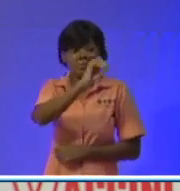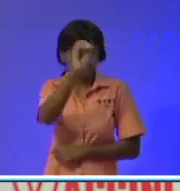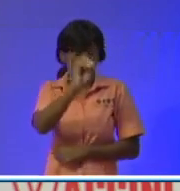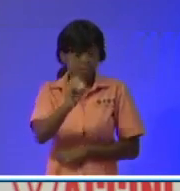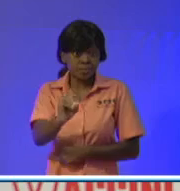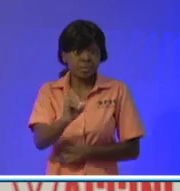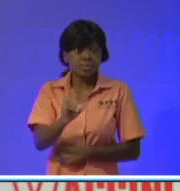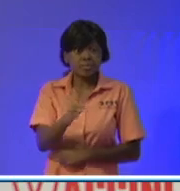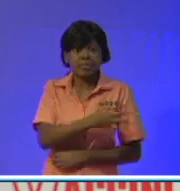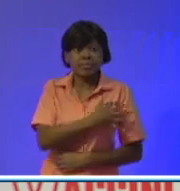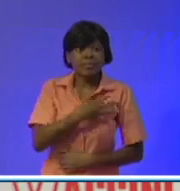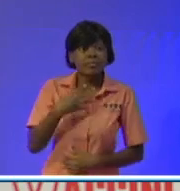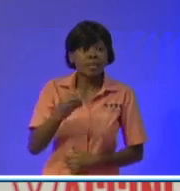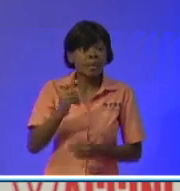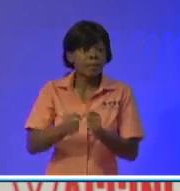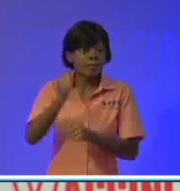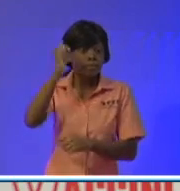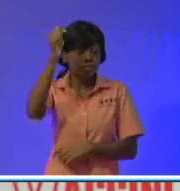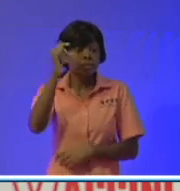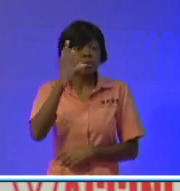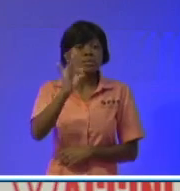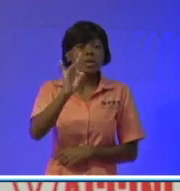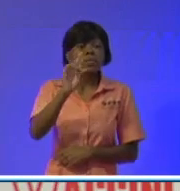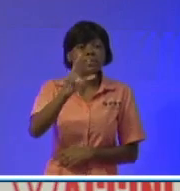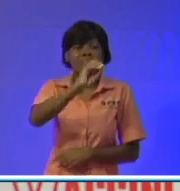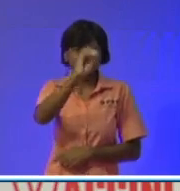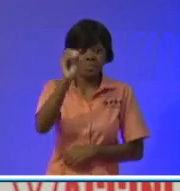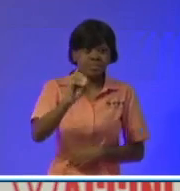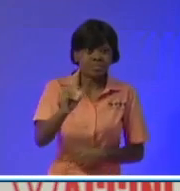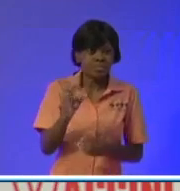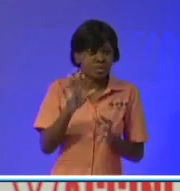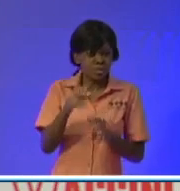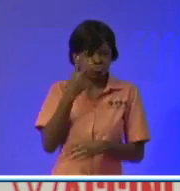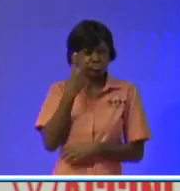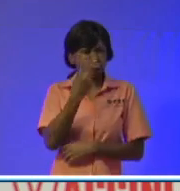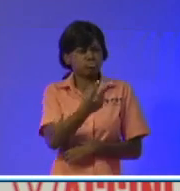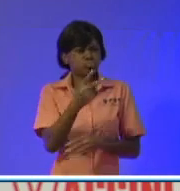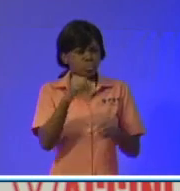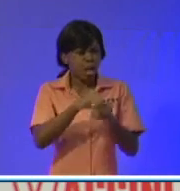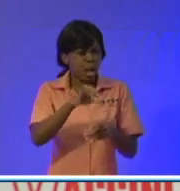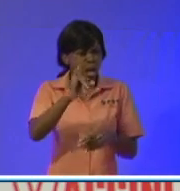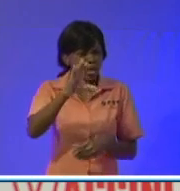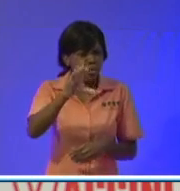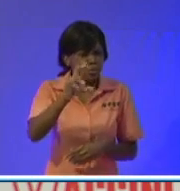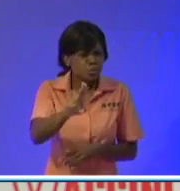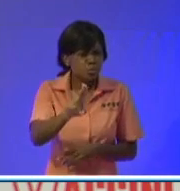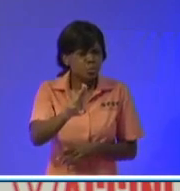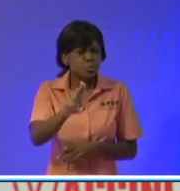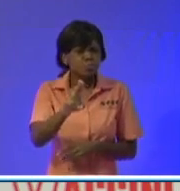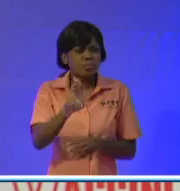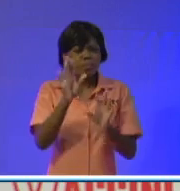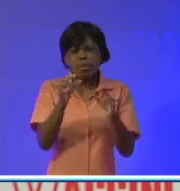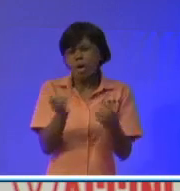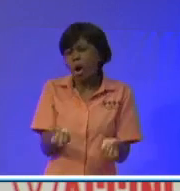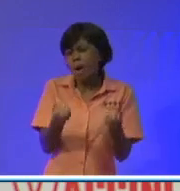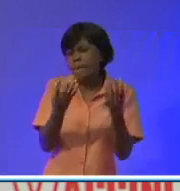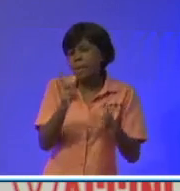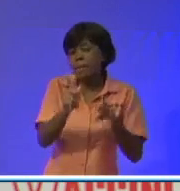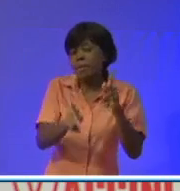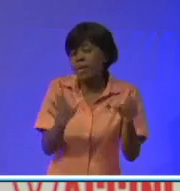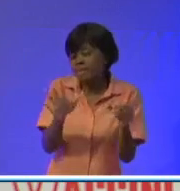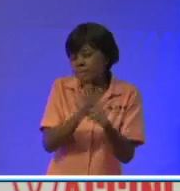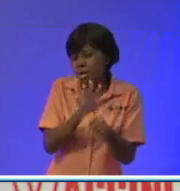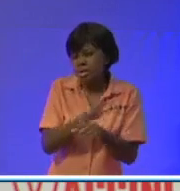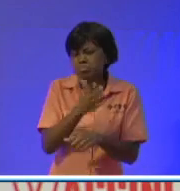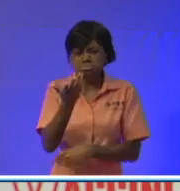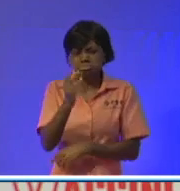have also noticed a slight plateau in our ICU occupancy. As of this morning,